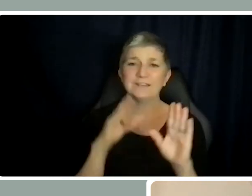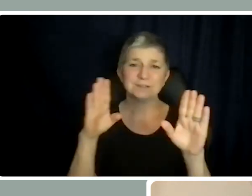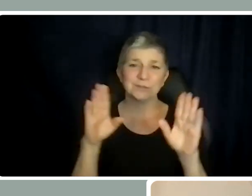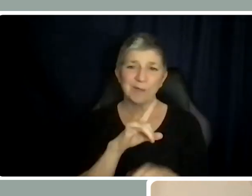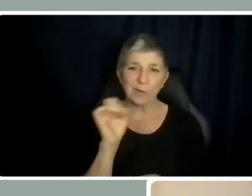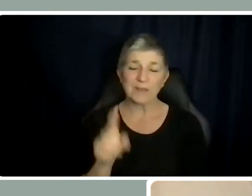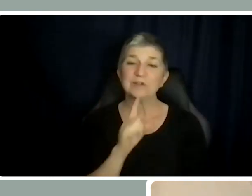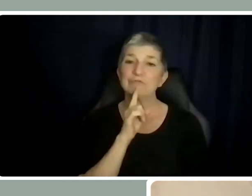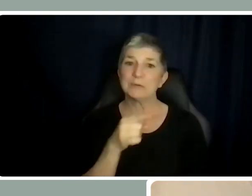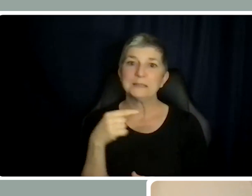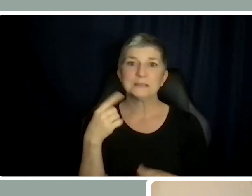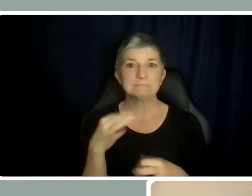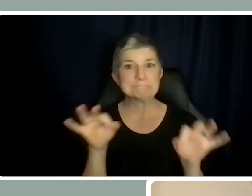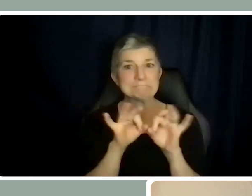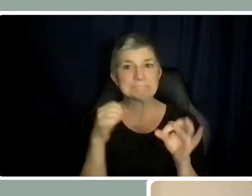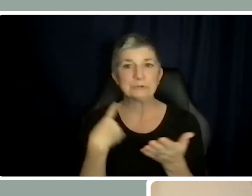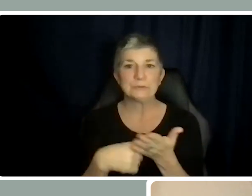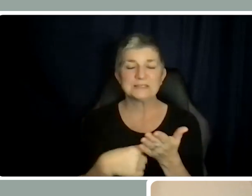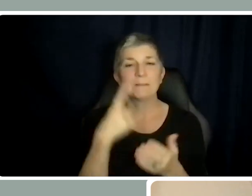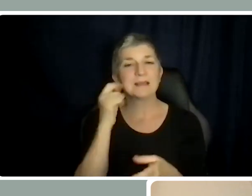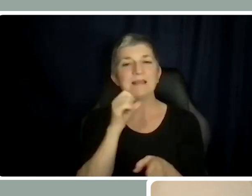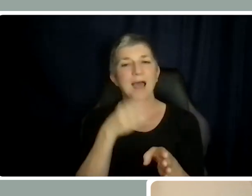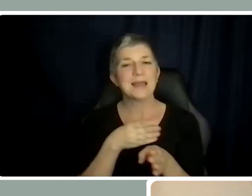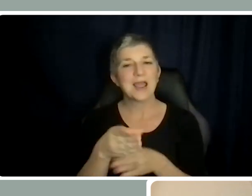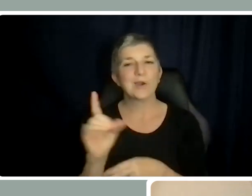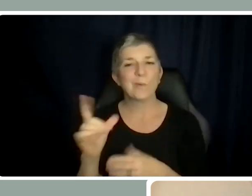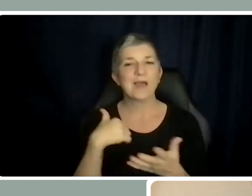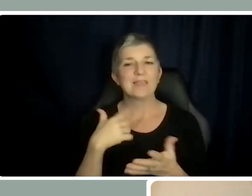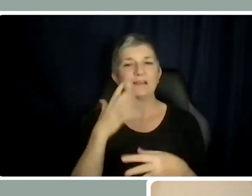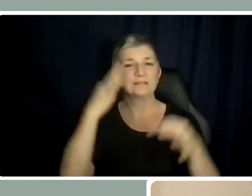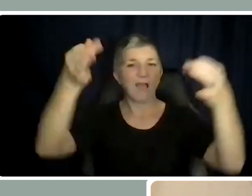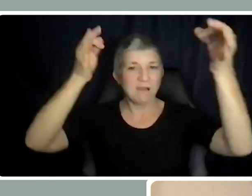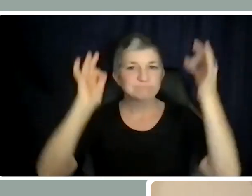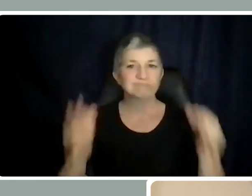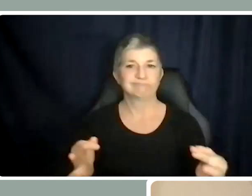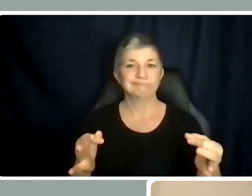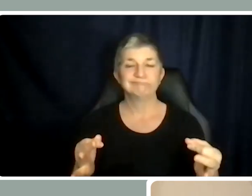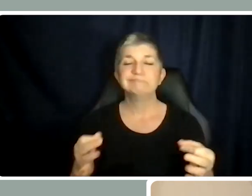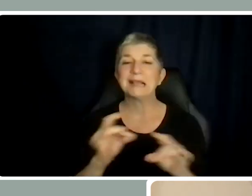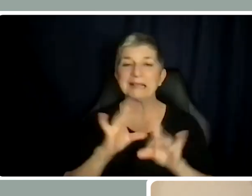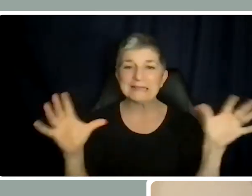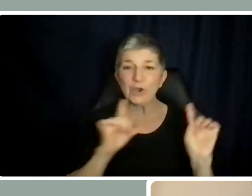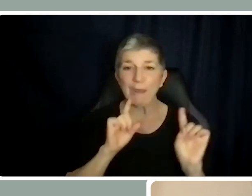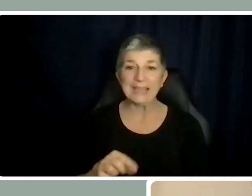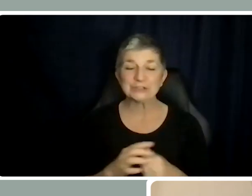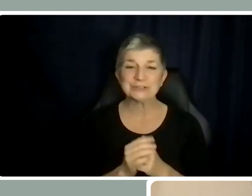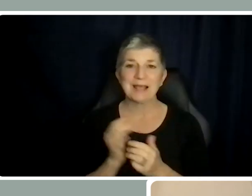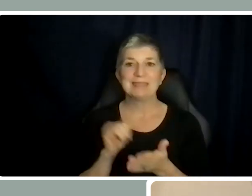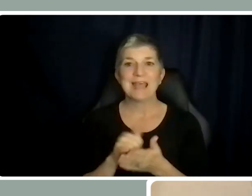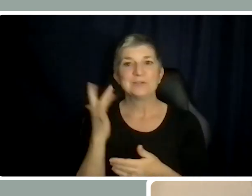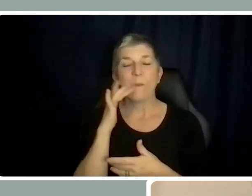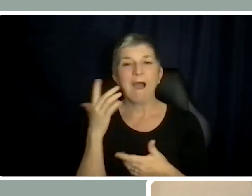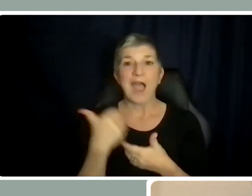and it does bear discussion because it's not an area where there's an absolute black and white answer, which is why annoying words